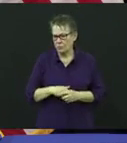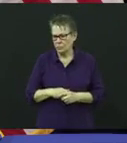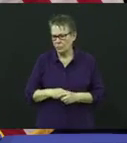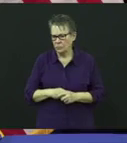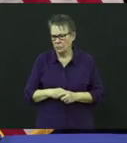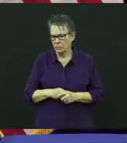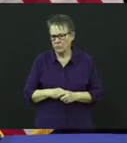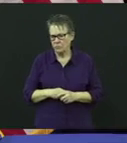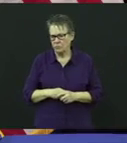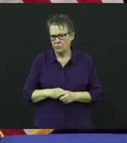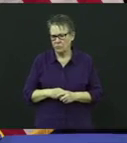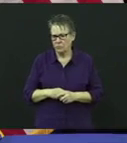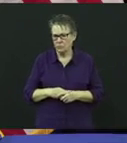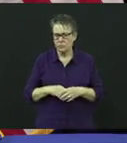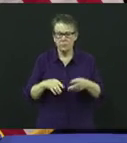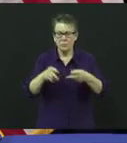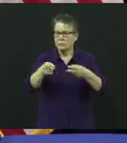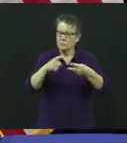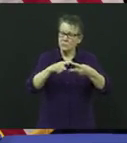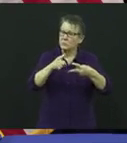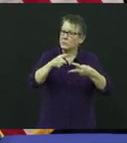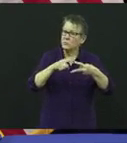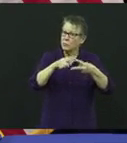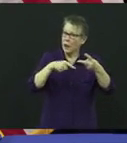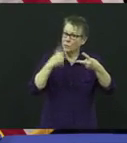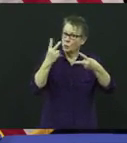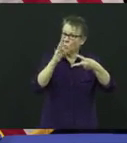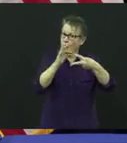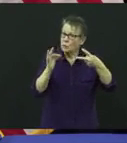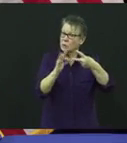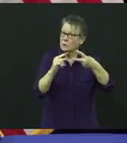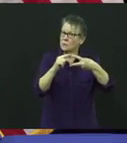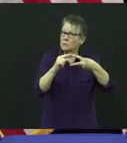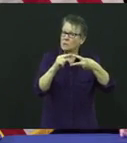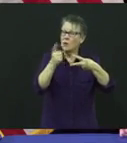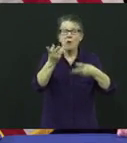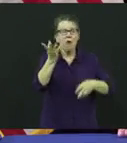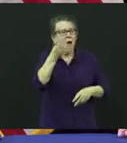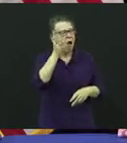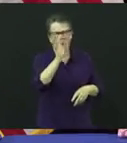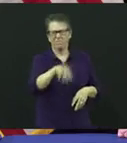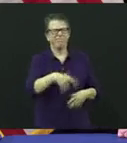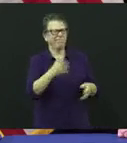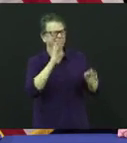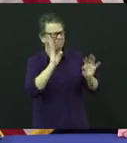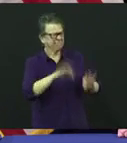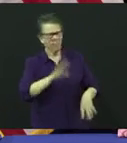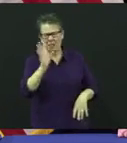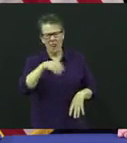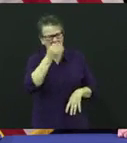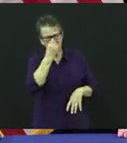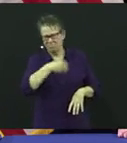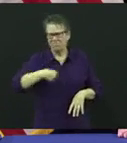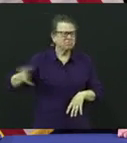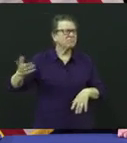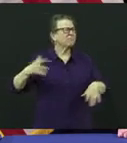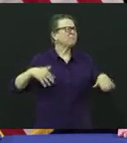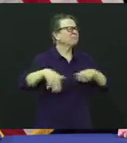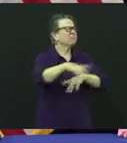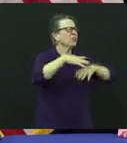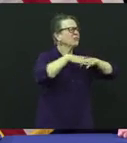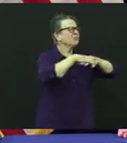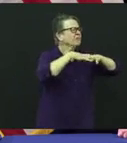and economic havoc. Or on the other hand, rip the economic Band-Aid off, take the pain up front,